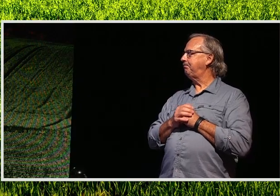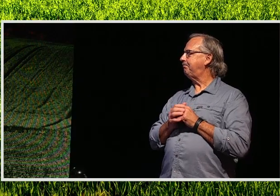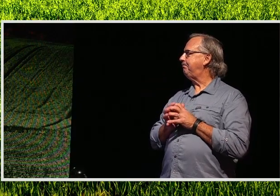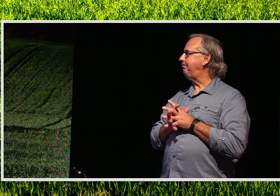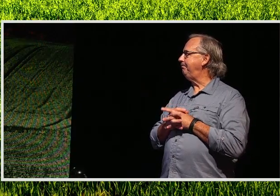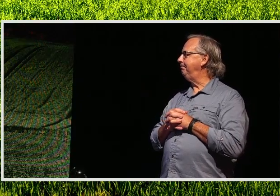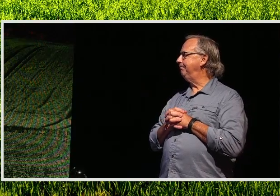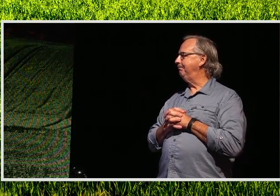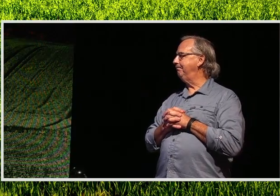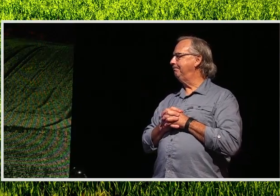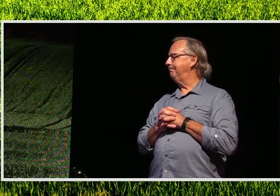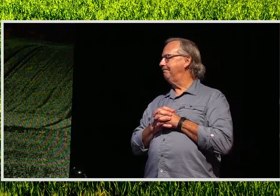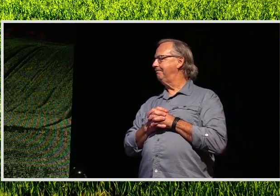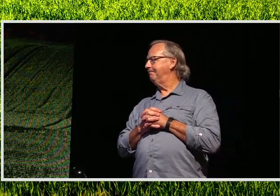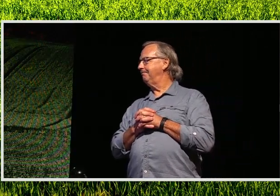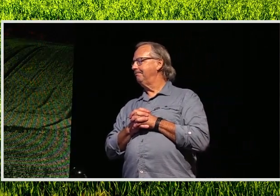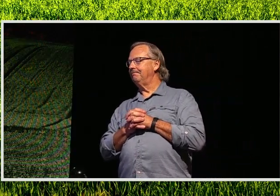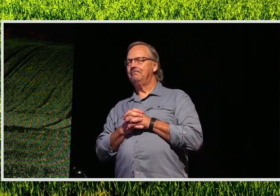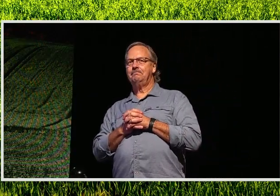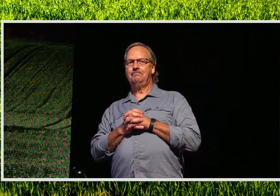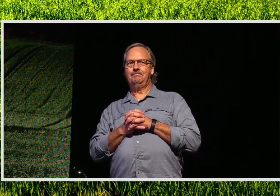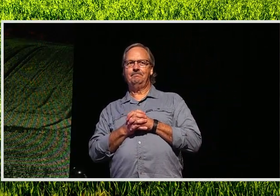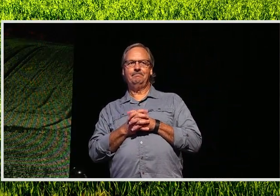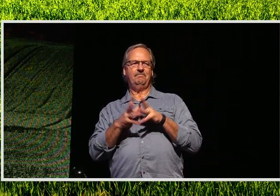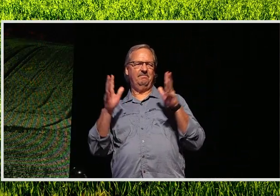have a great pitch. Thank you.